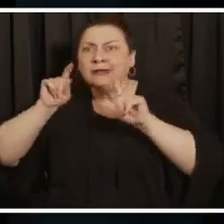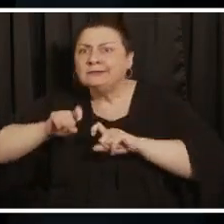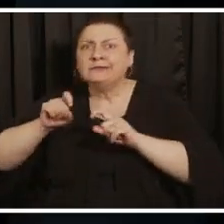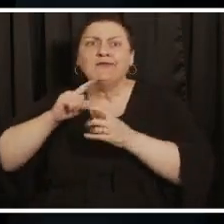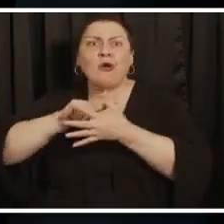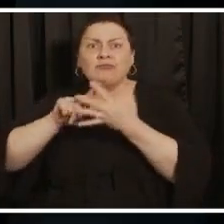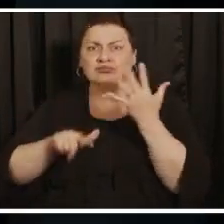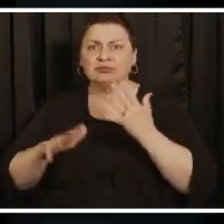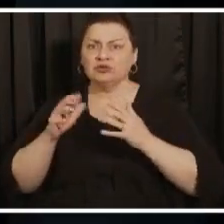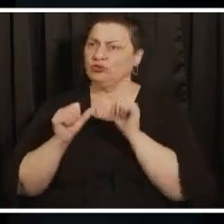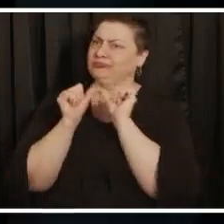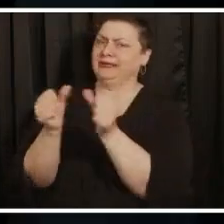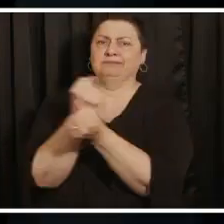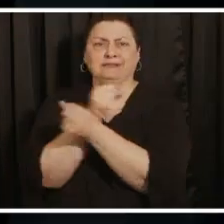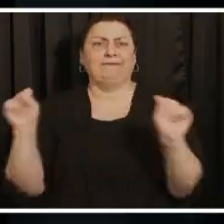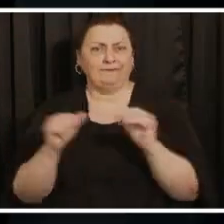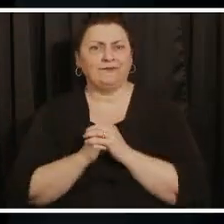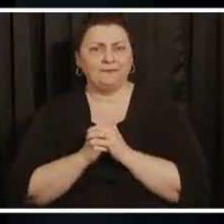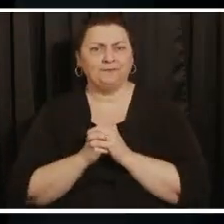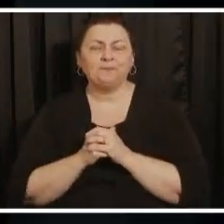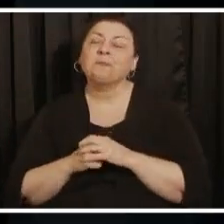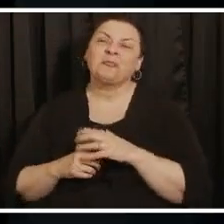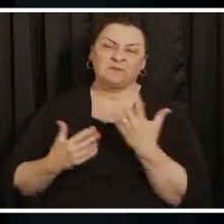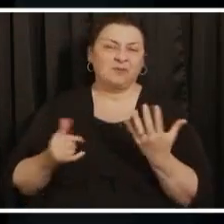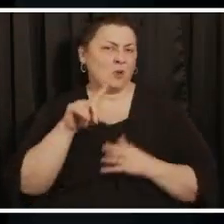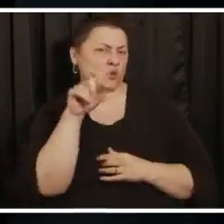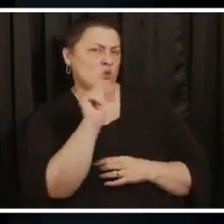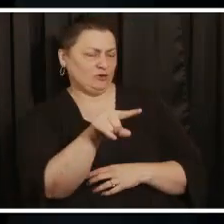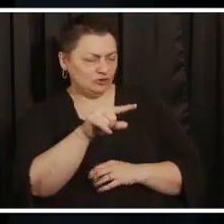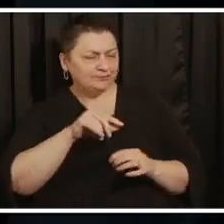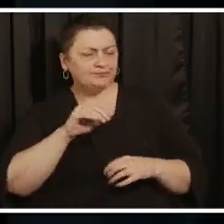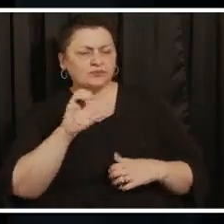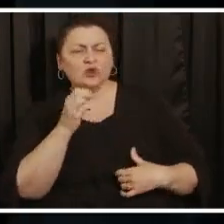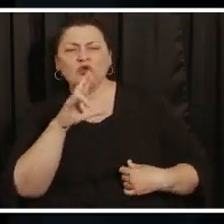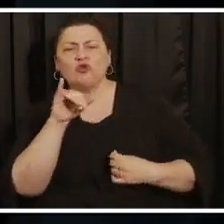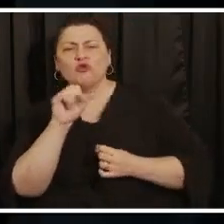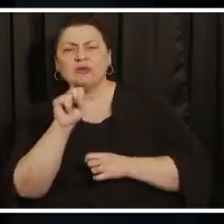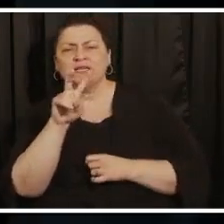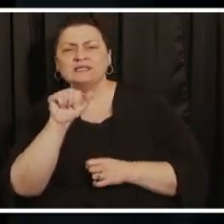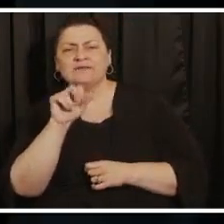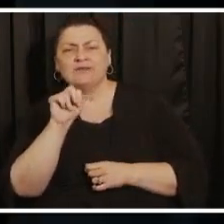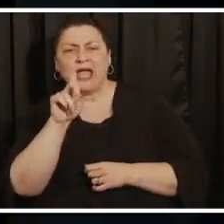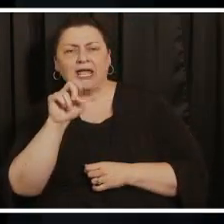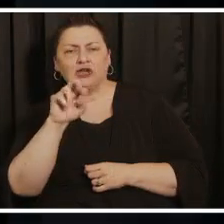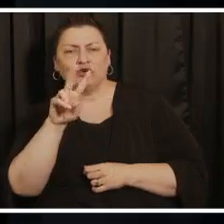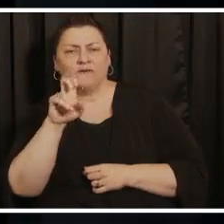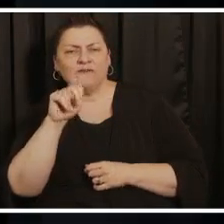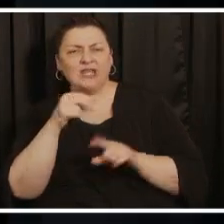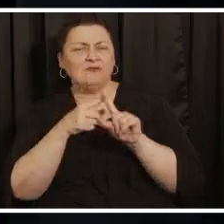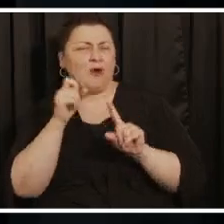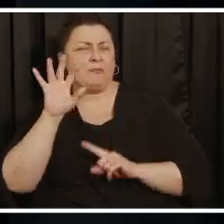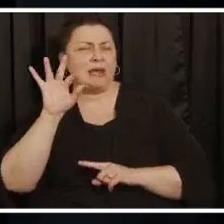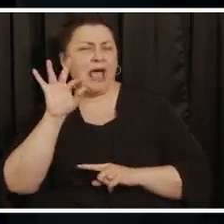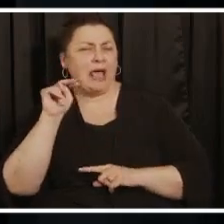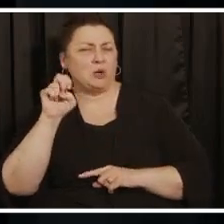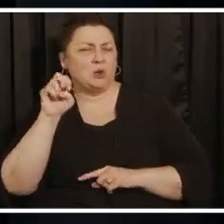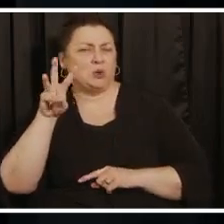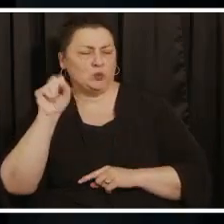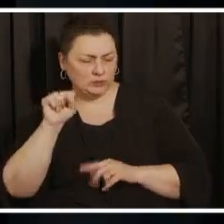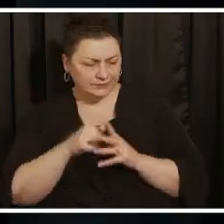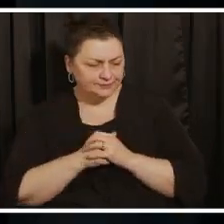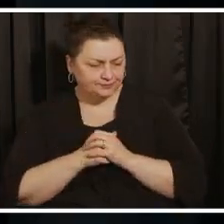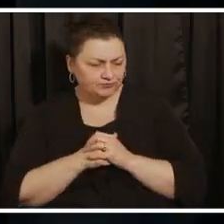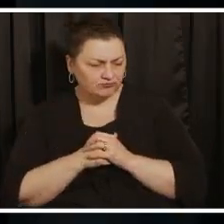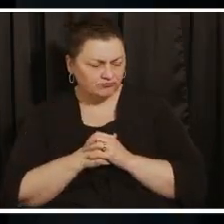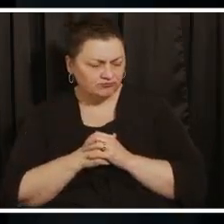Governor Chris Vanderveen with 9 News. I want to add an offshoot to what you just answered there, but I want to ask it. I